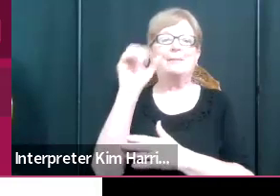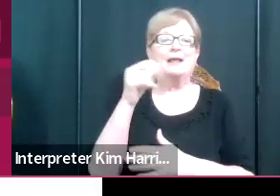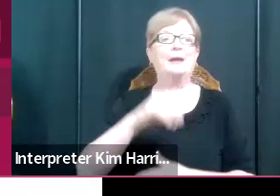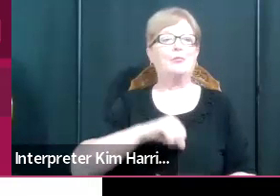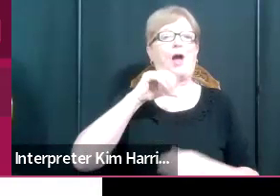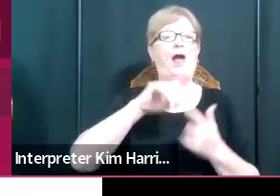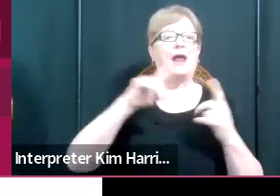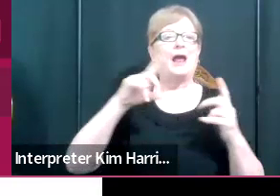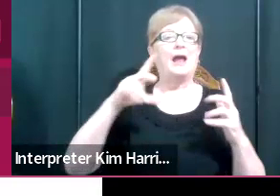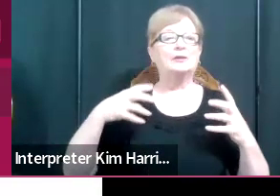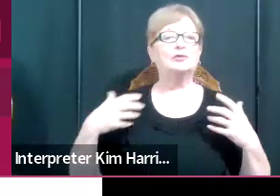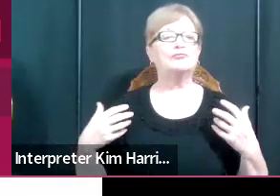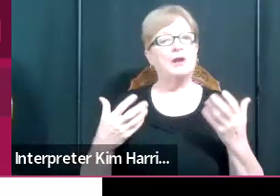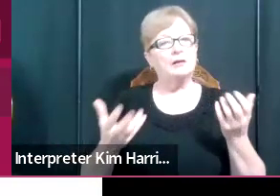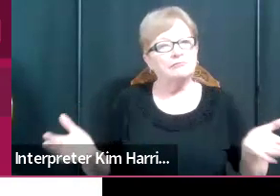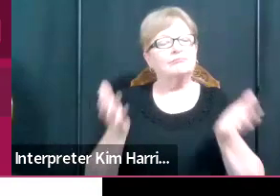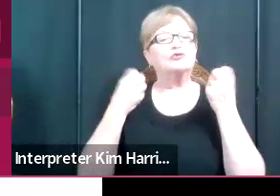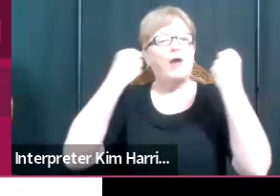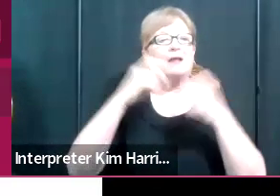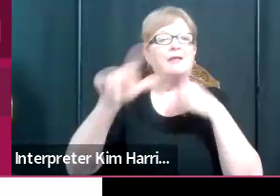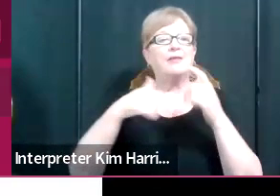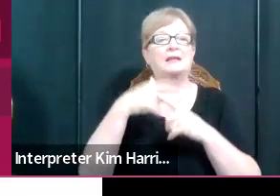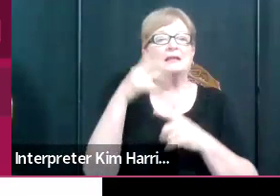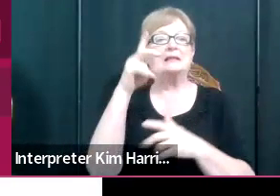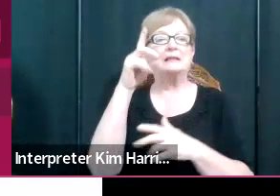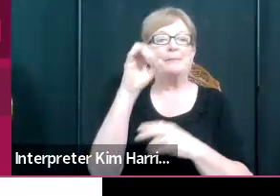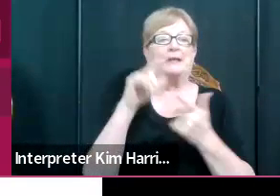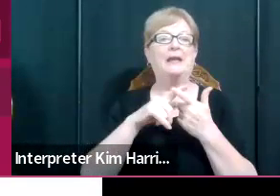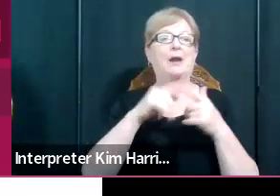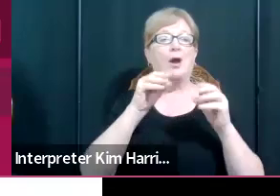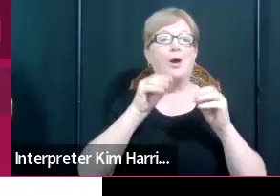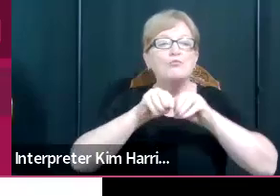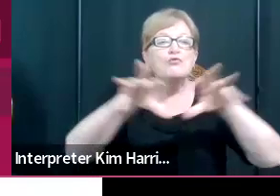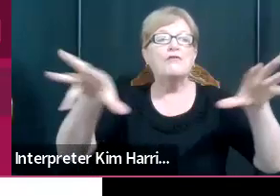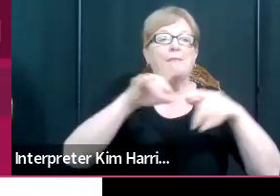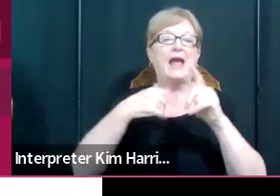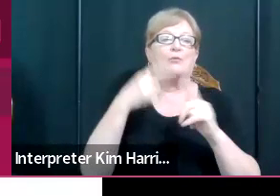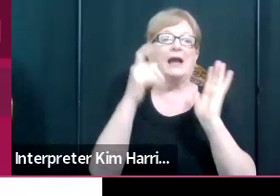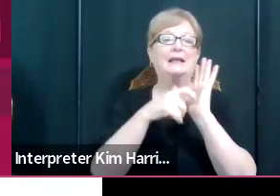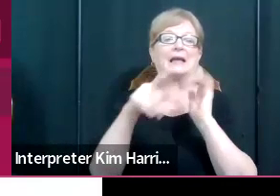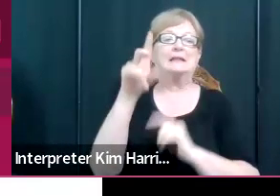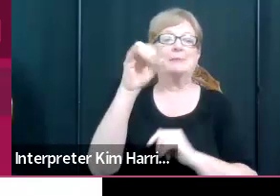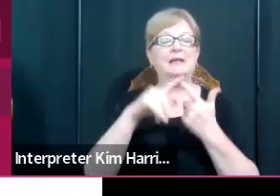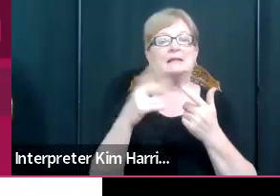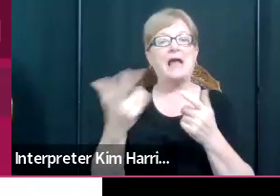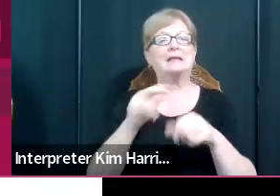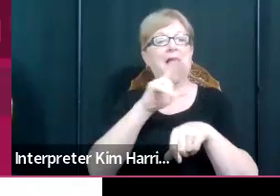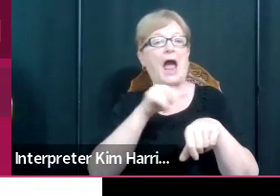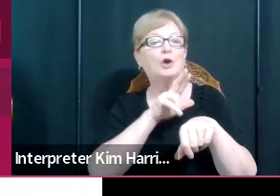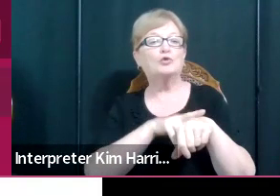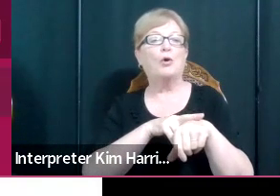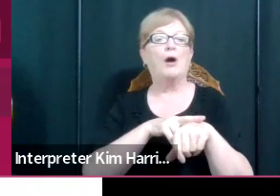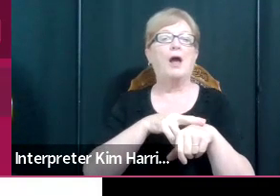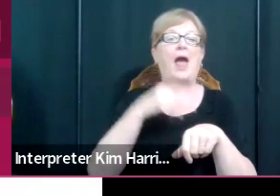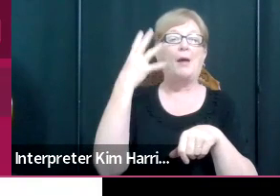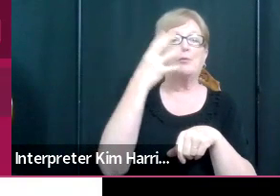movement by recognizing disability as a natural and beautiful part of human diversity, while